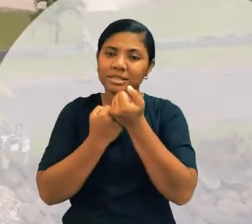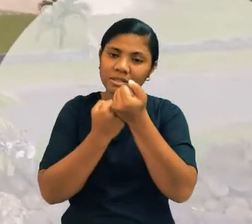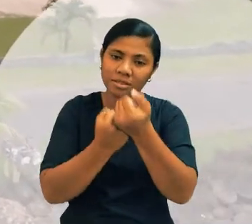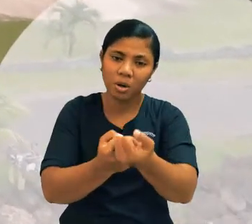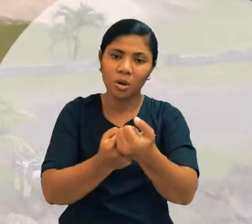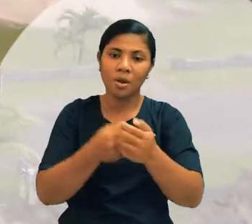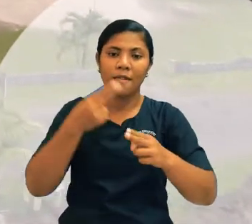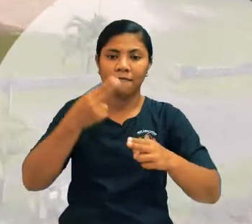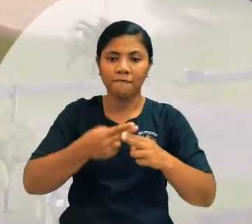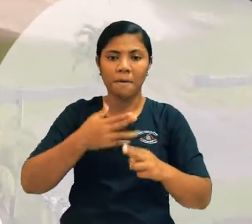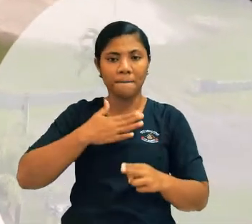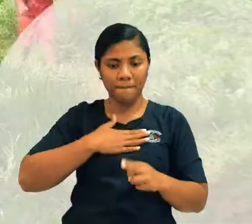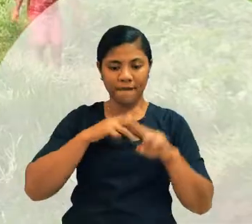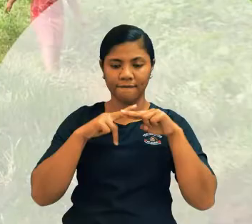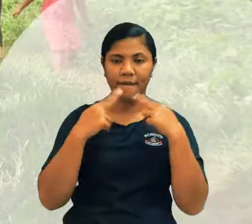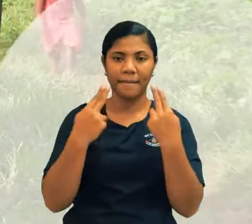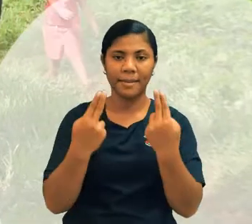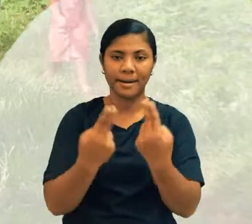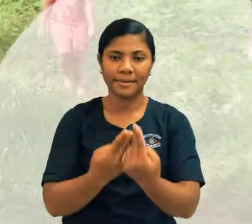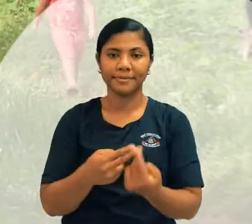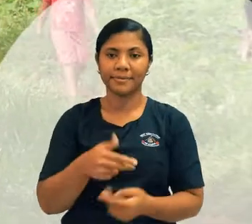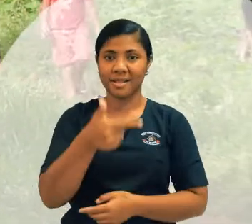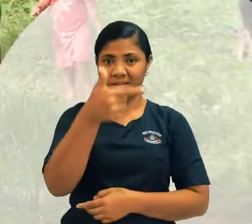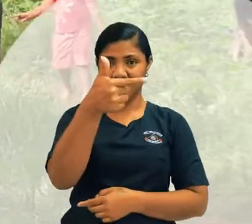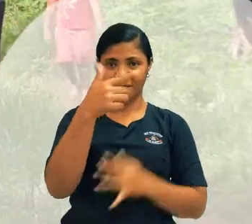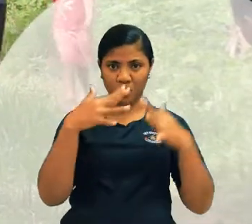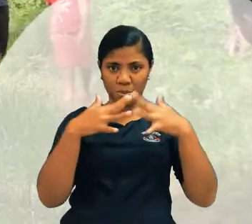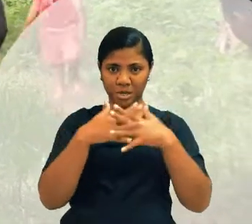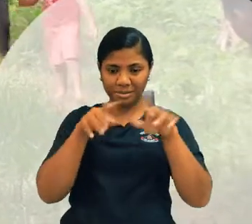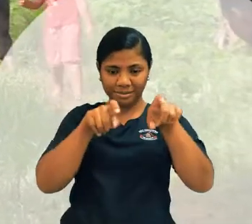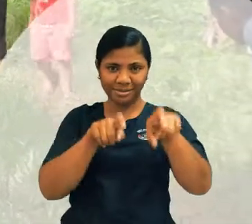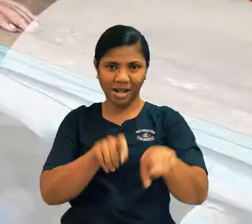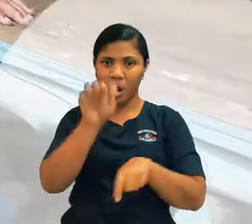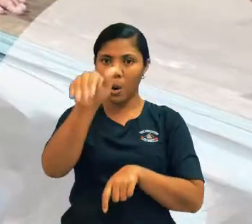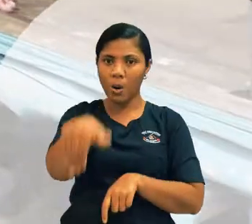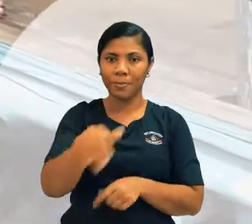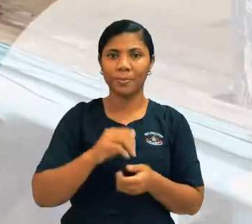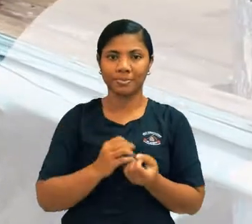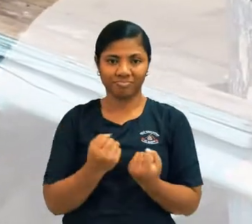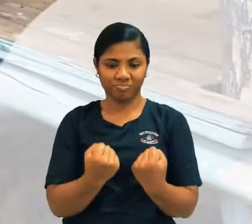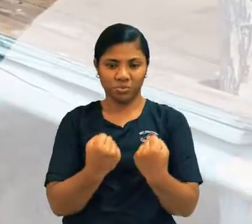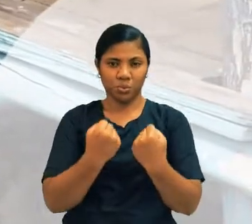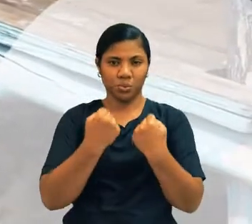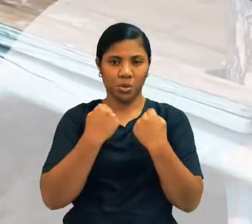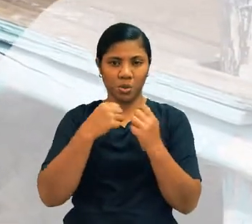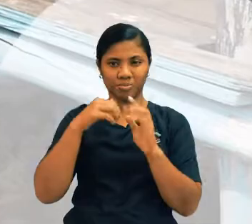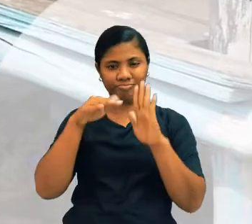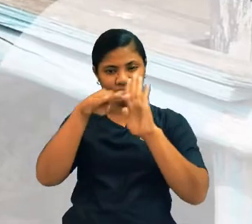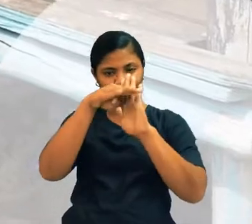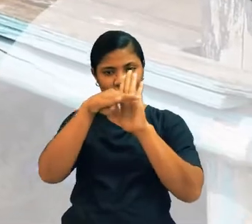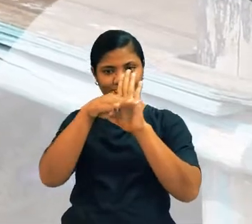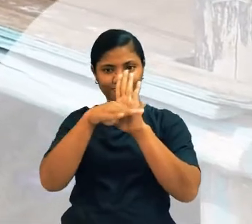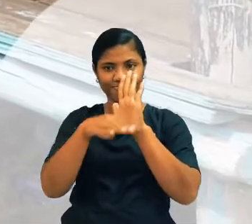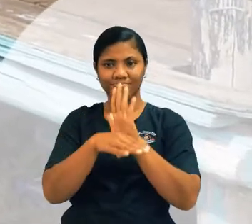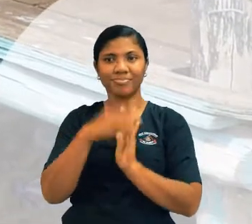a father and his two sons have created their homeschool schedule. The mother being employed in New Zealand has provided the opportunity for